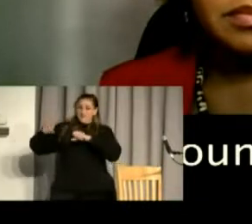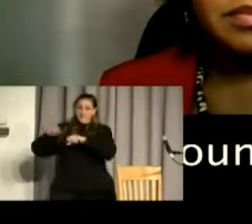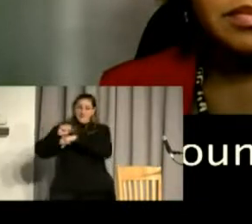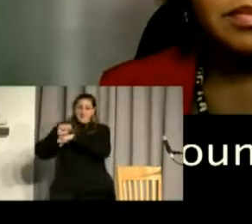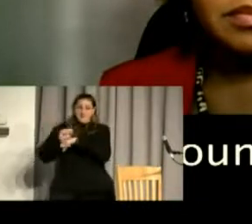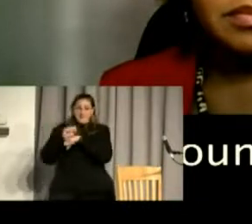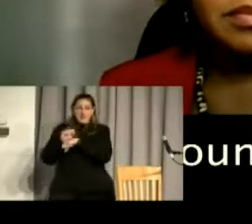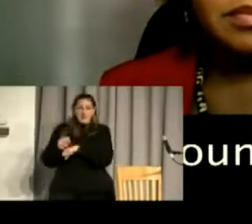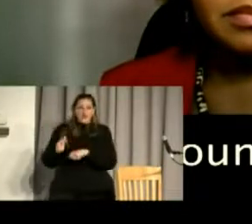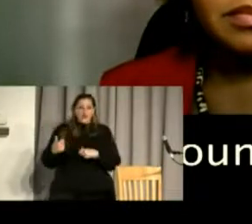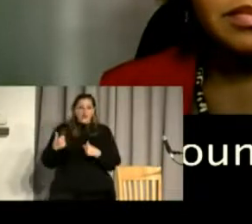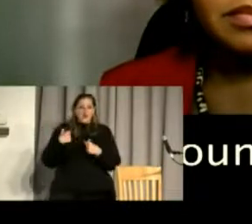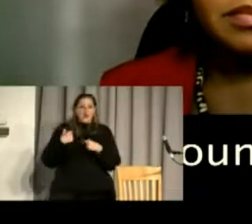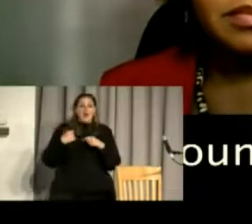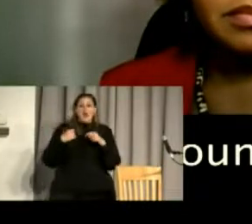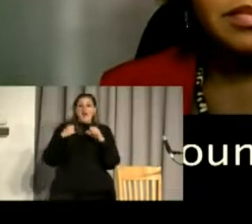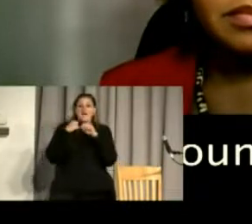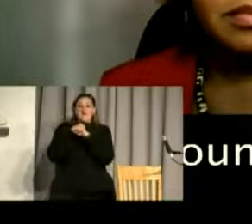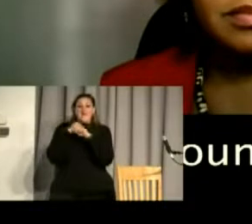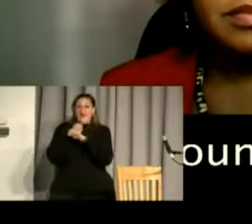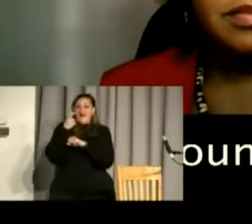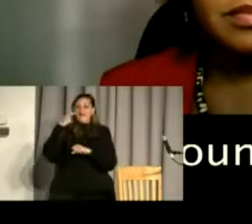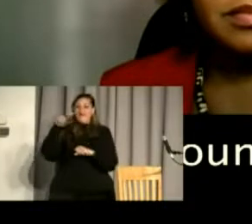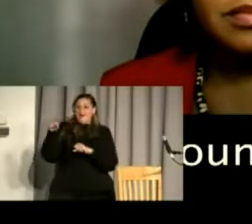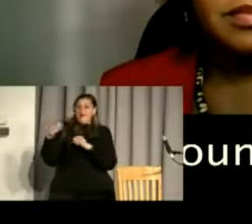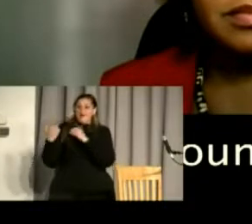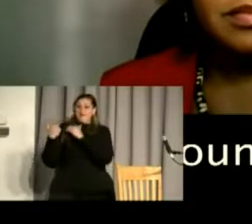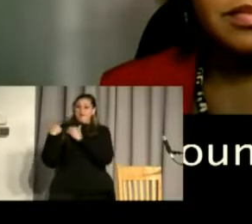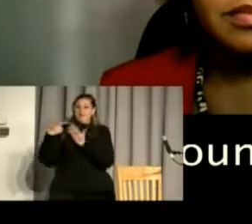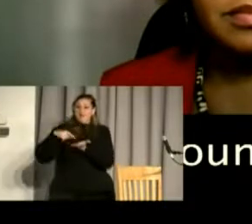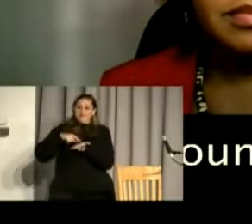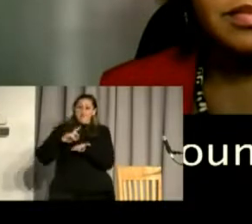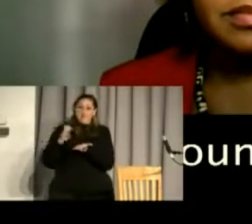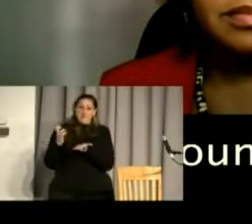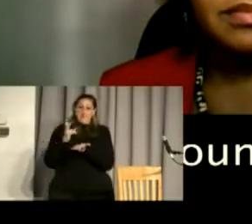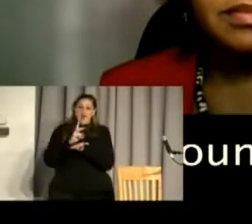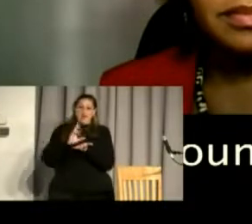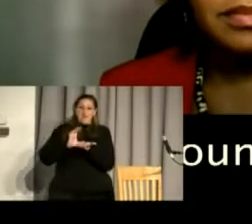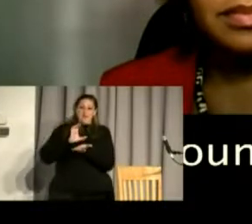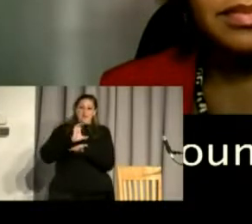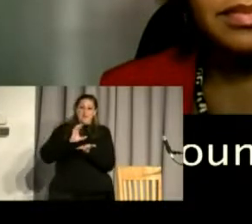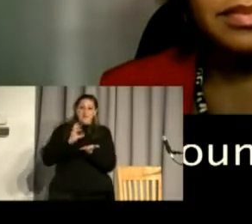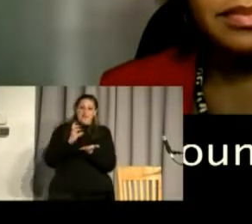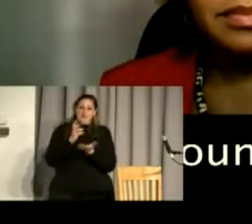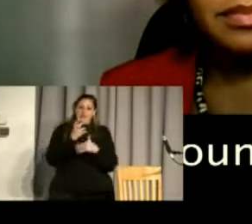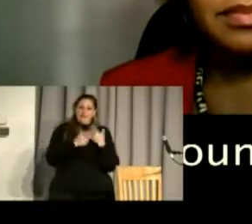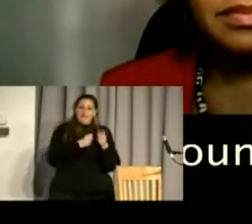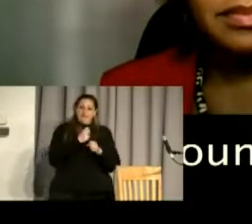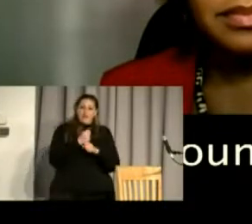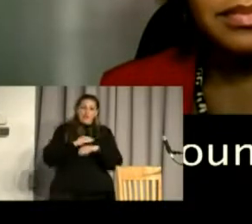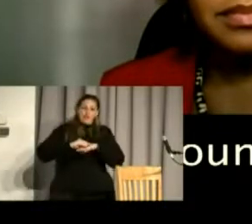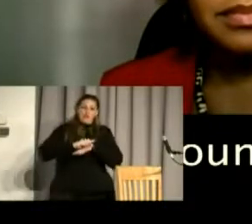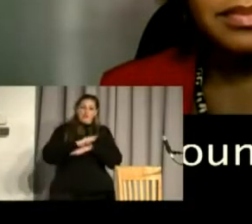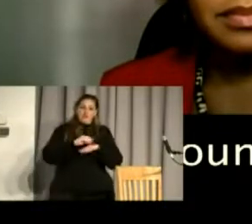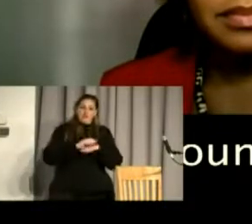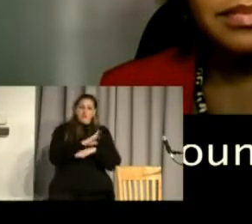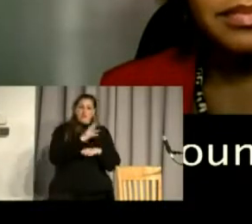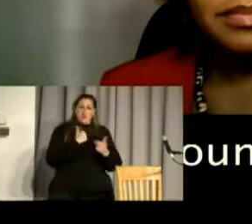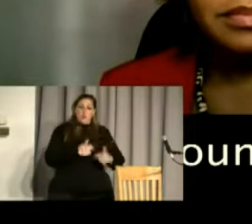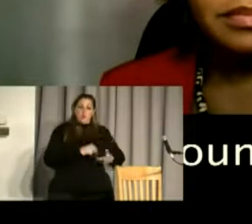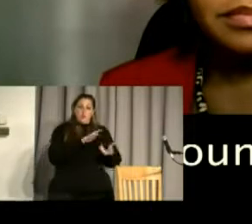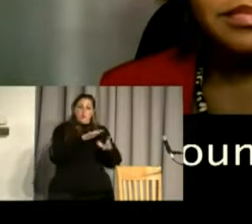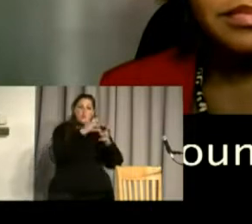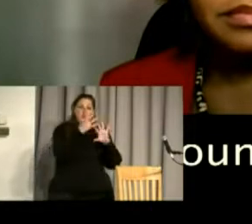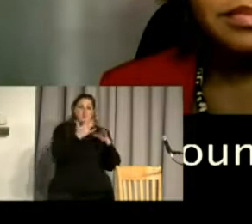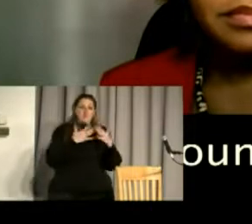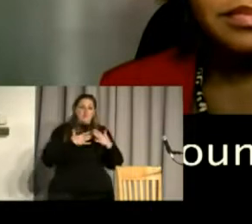slavery. I fight for fossil fuel accountability and reparations for the multi-generational environmental and human rights crises plaguing